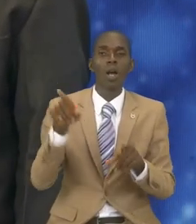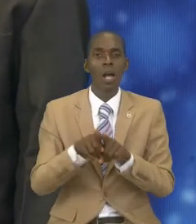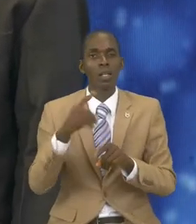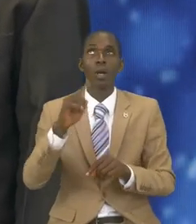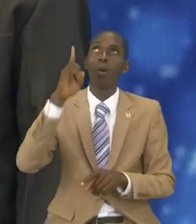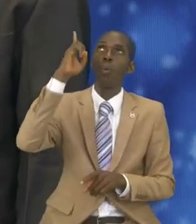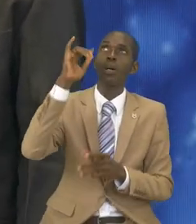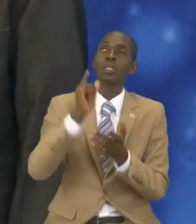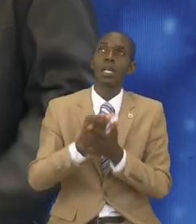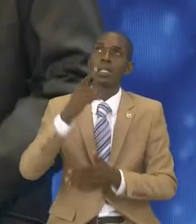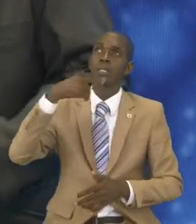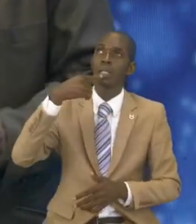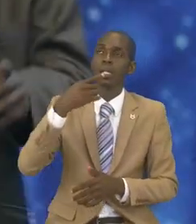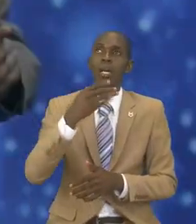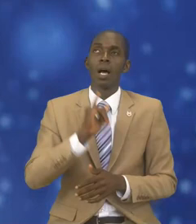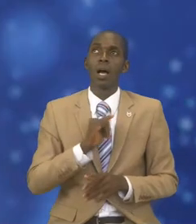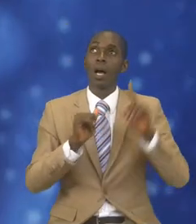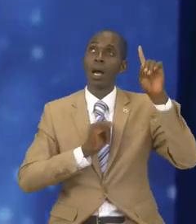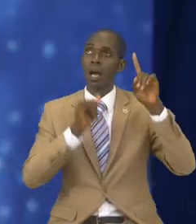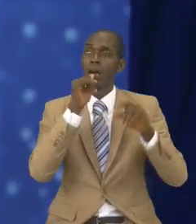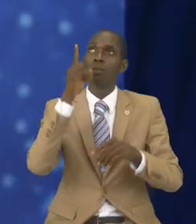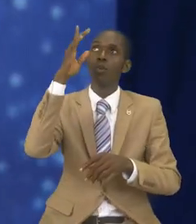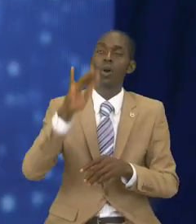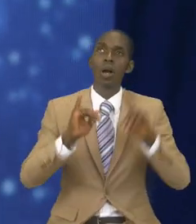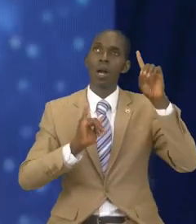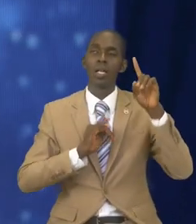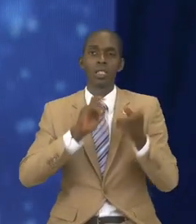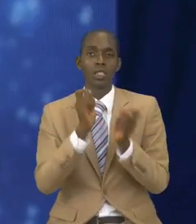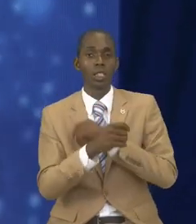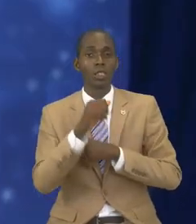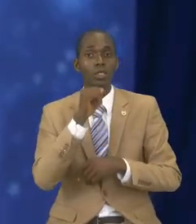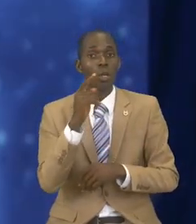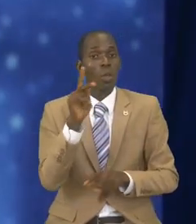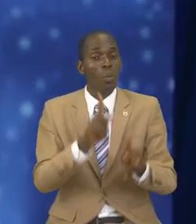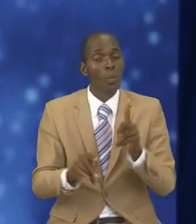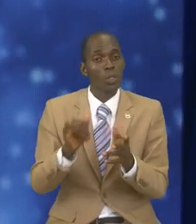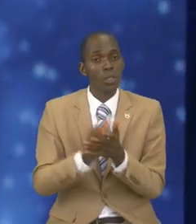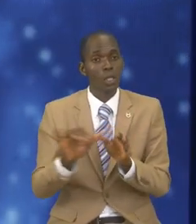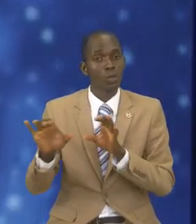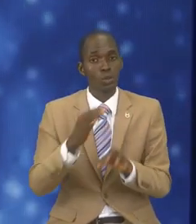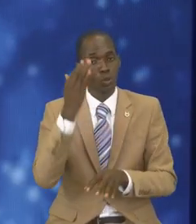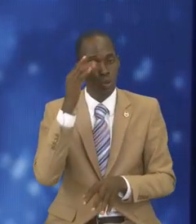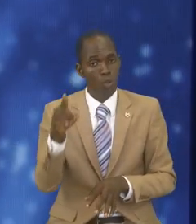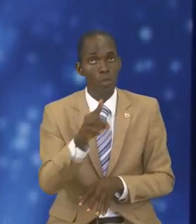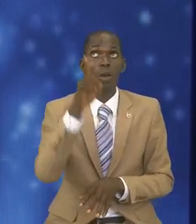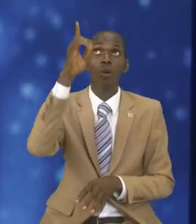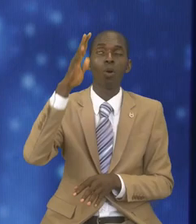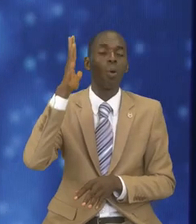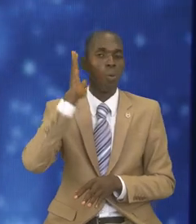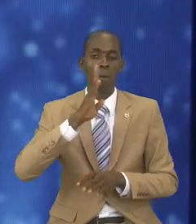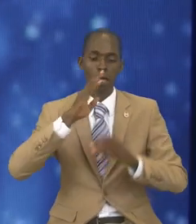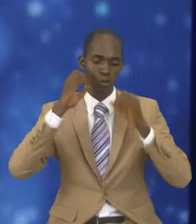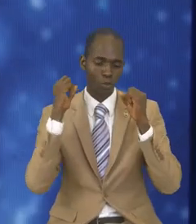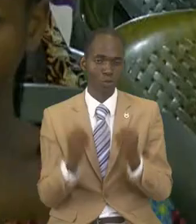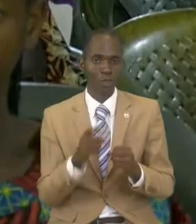said, I am God, I change not. The people that do know their God, they'll be strong.